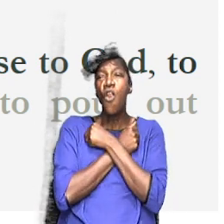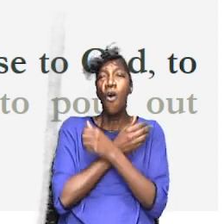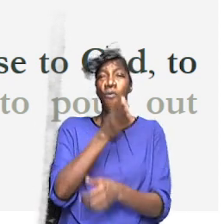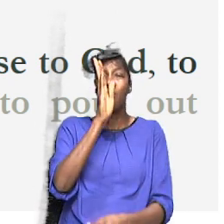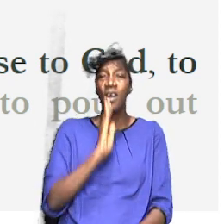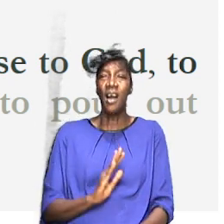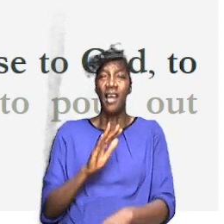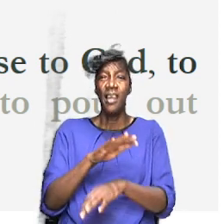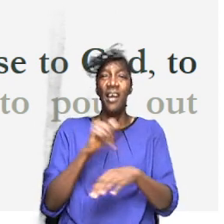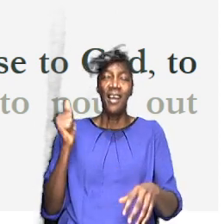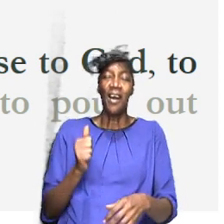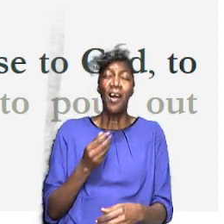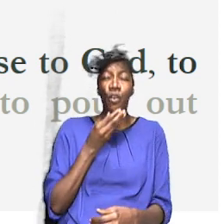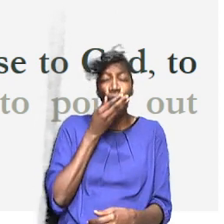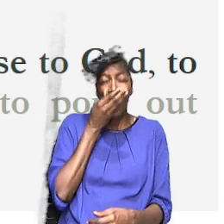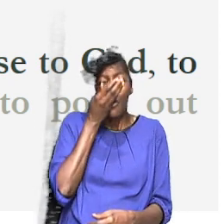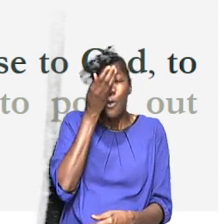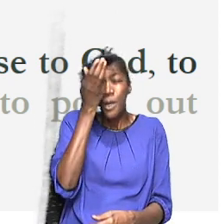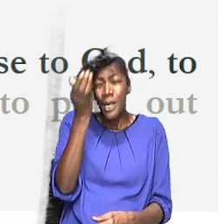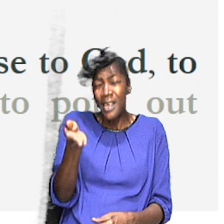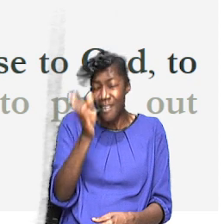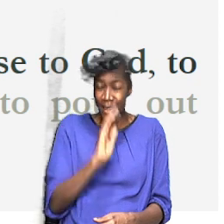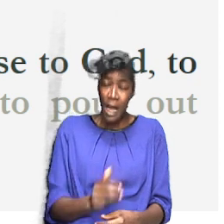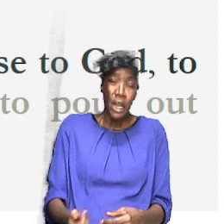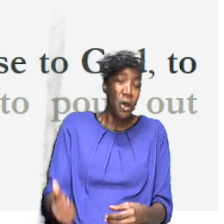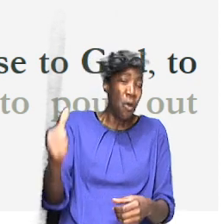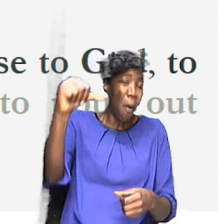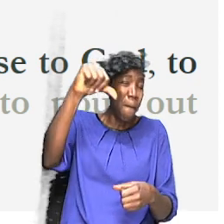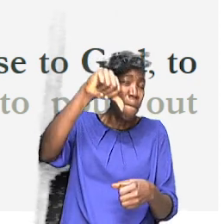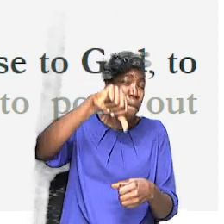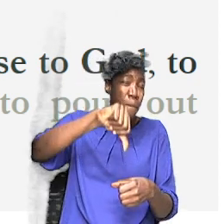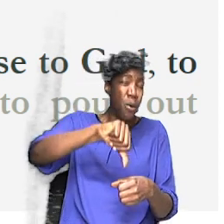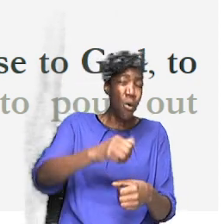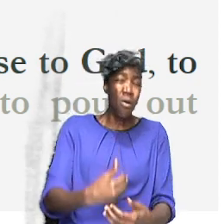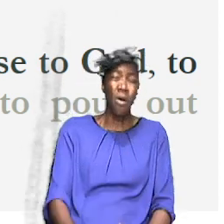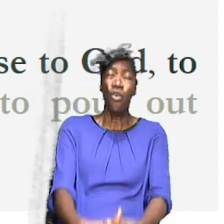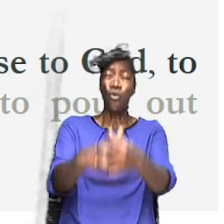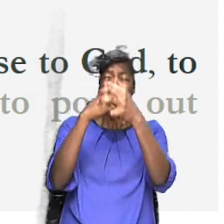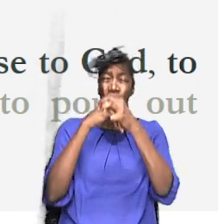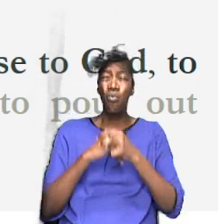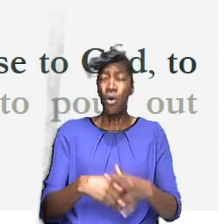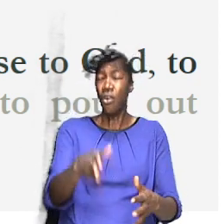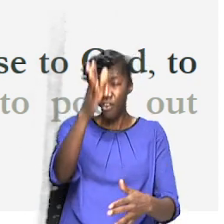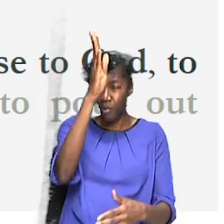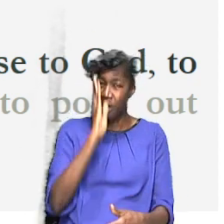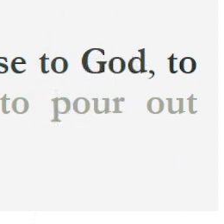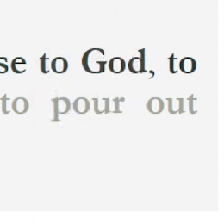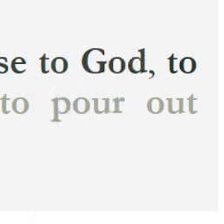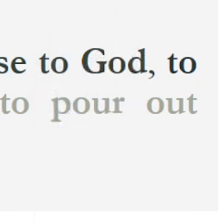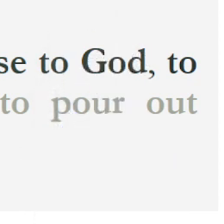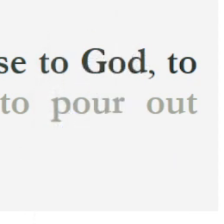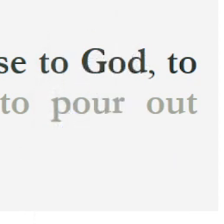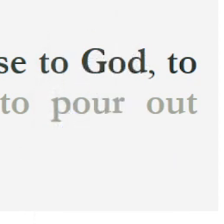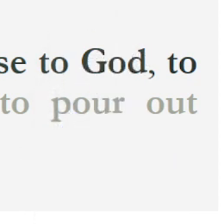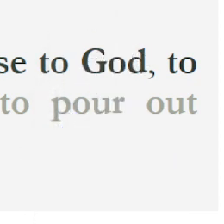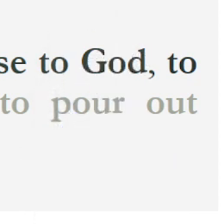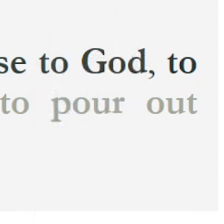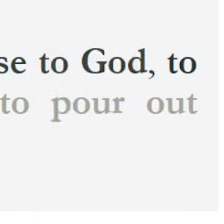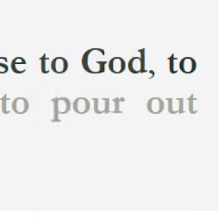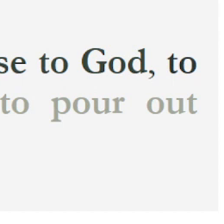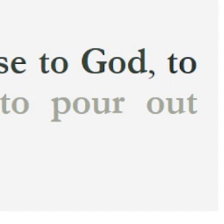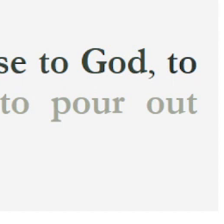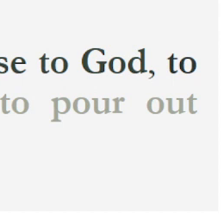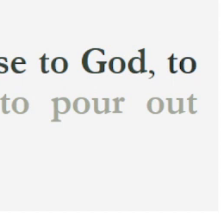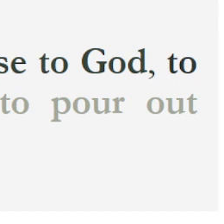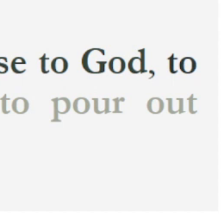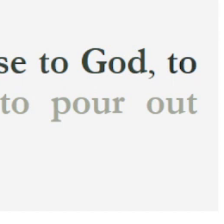It's called to kiss God. It's called to pour out adoration to God. That's worship. And the last principle I want to tell